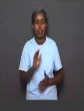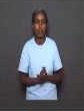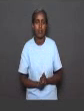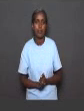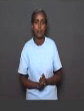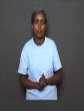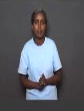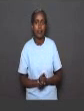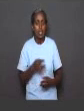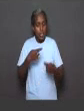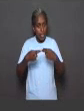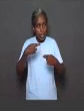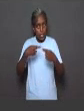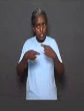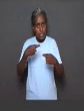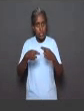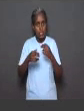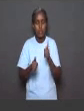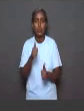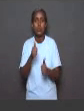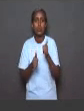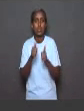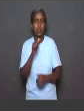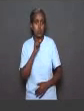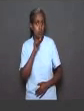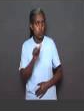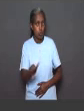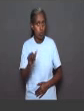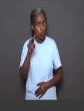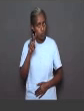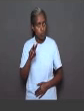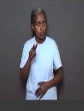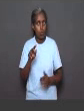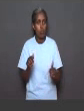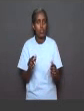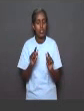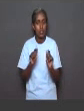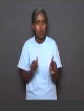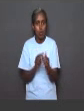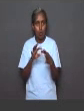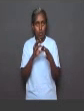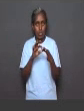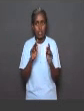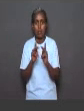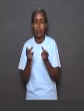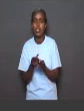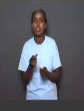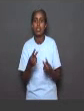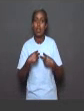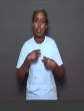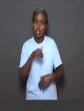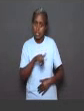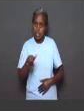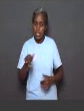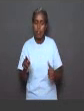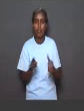R. A relation in which no two of the ordered pairs have